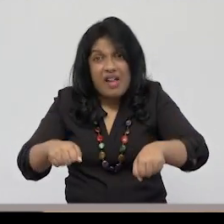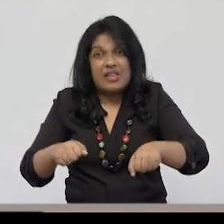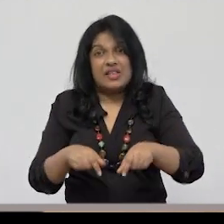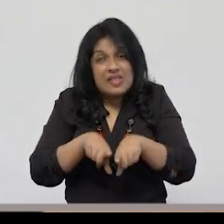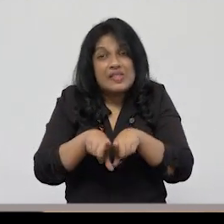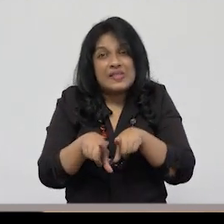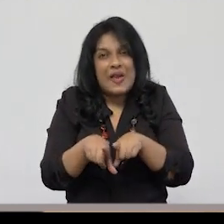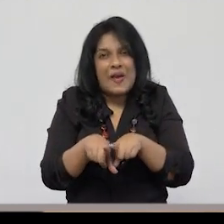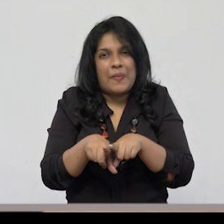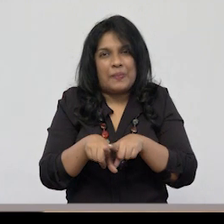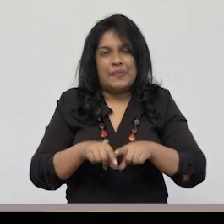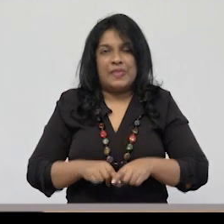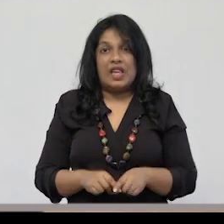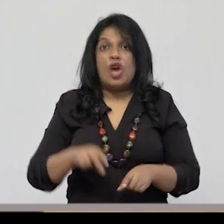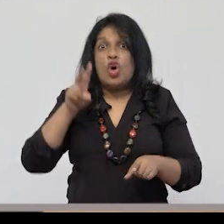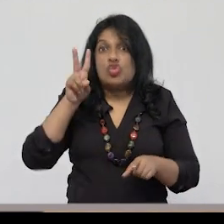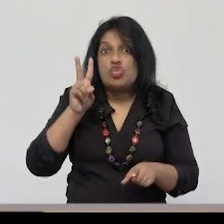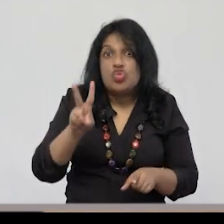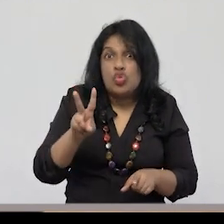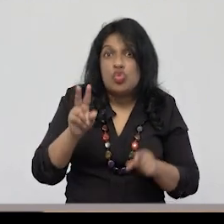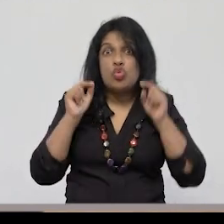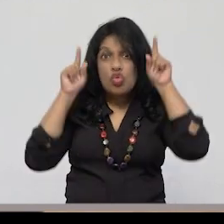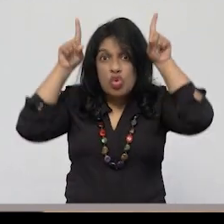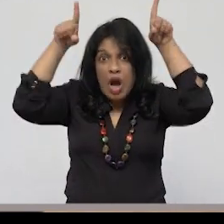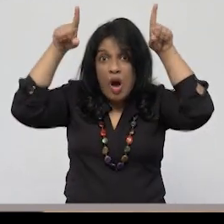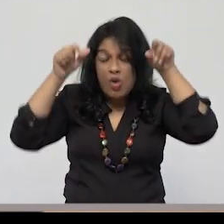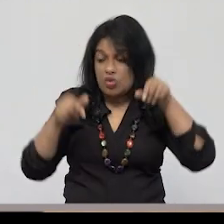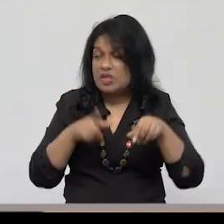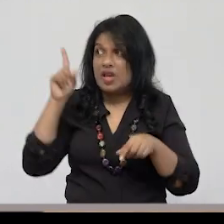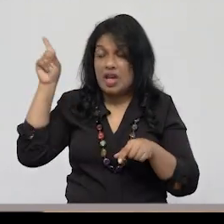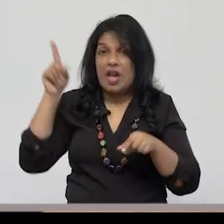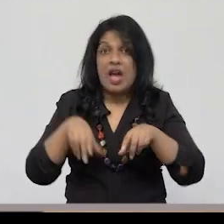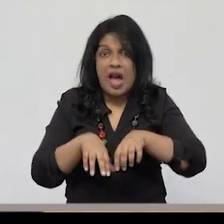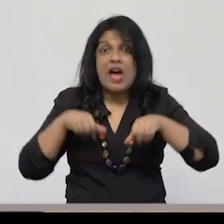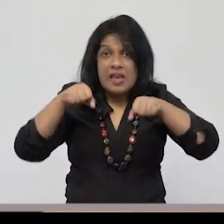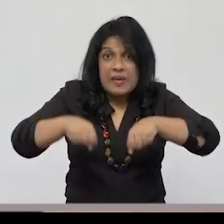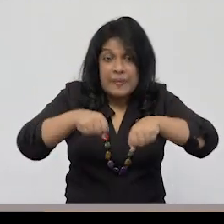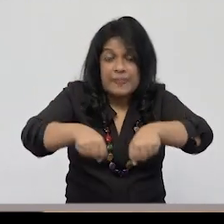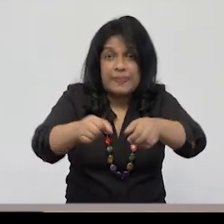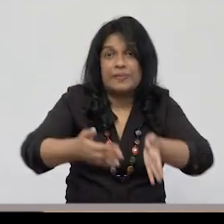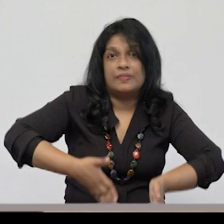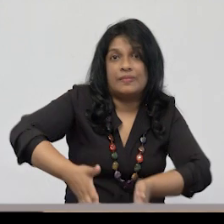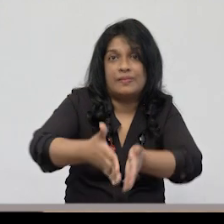So you take two animals and you put them in yoke. So the burden is divided 50%.